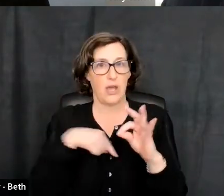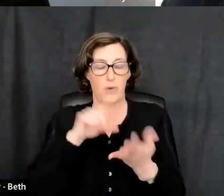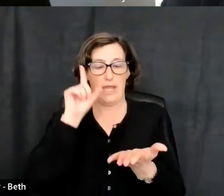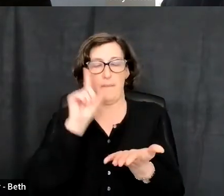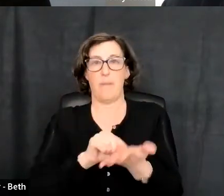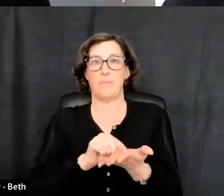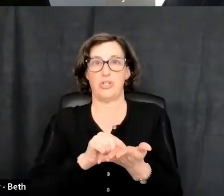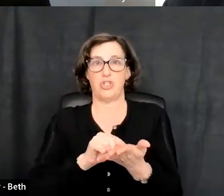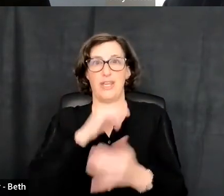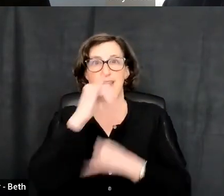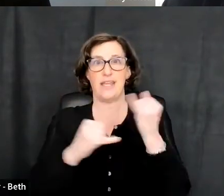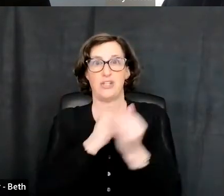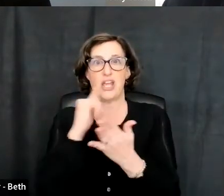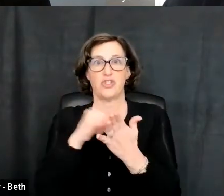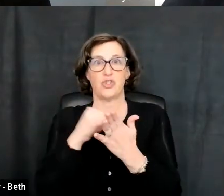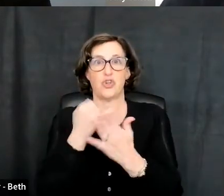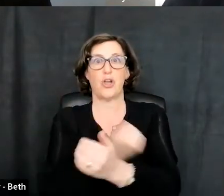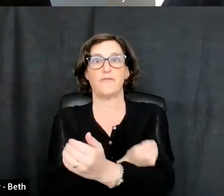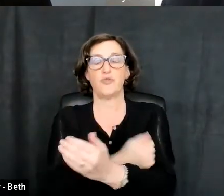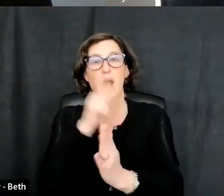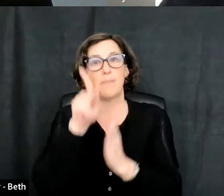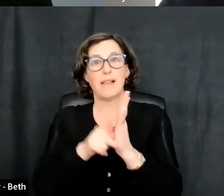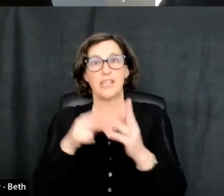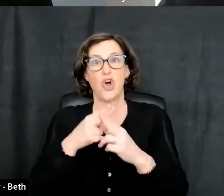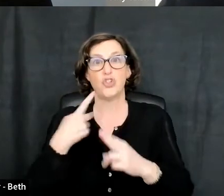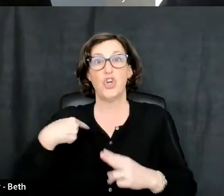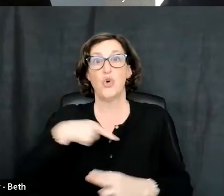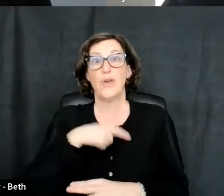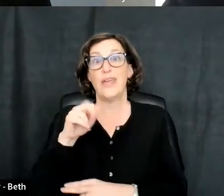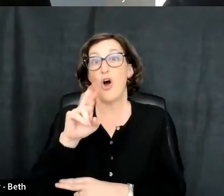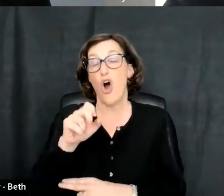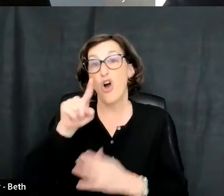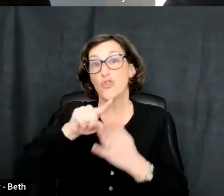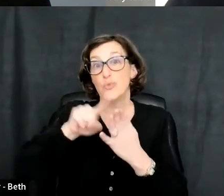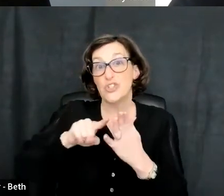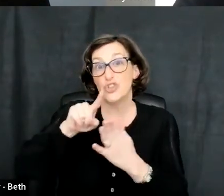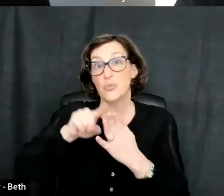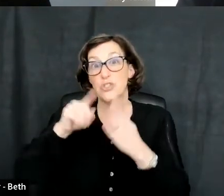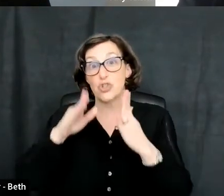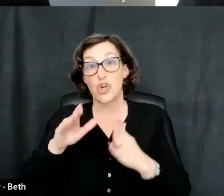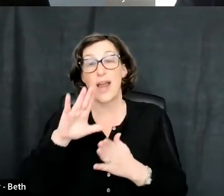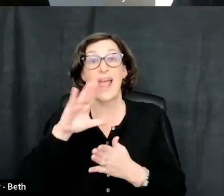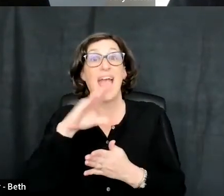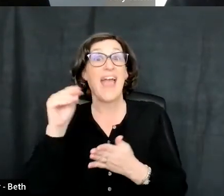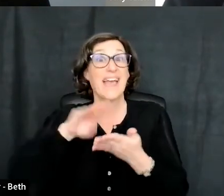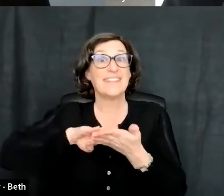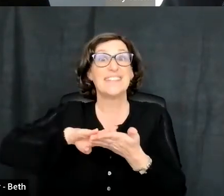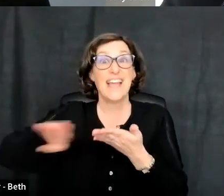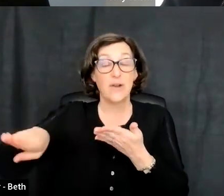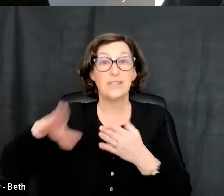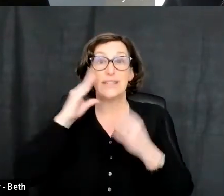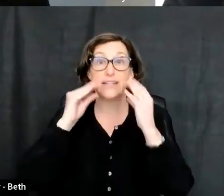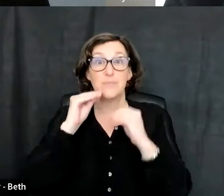the International Journal of Drug Policy entitled "We Are the Research, the Researchers and the Discounted, the Experiences of Drug User Activists